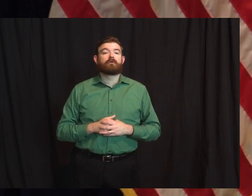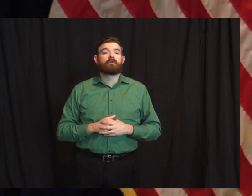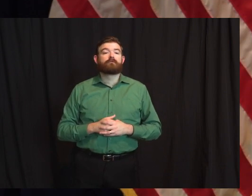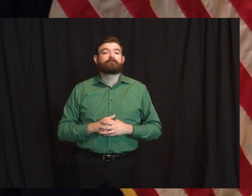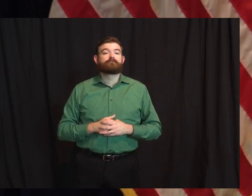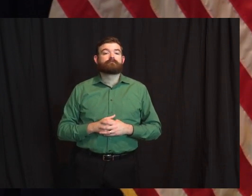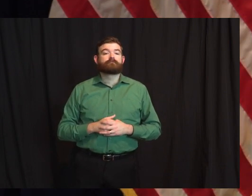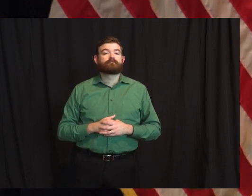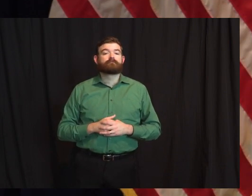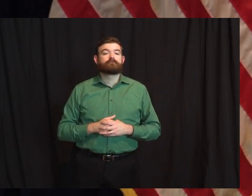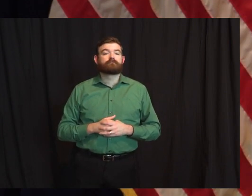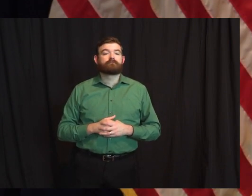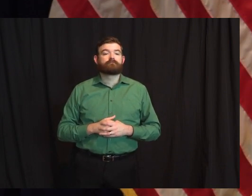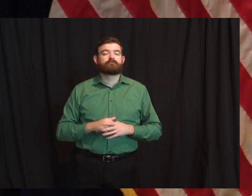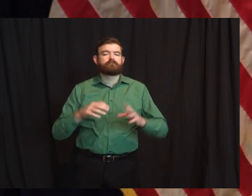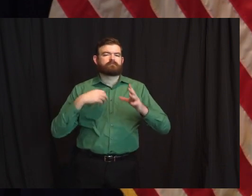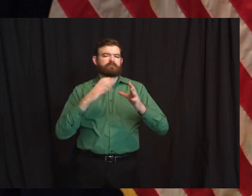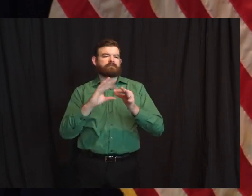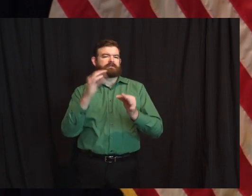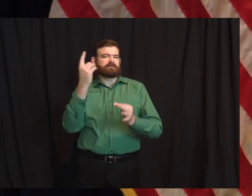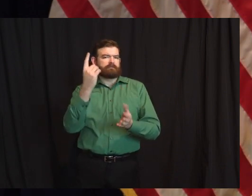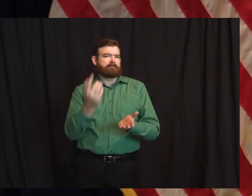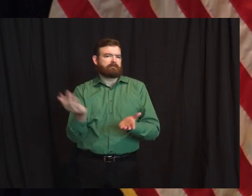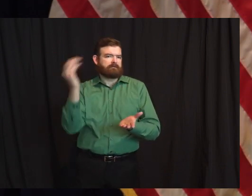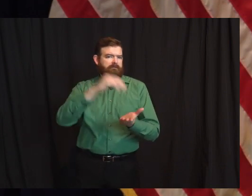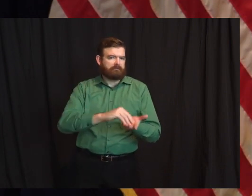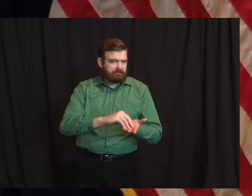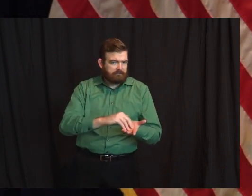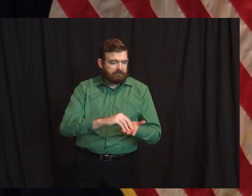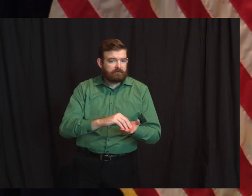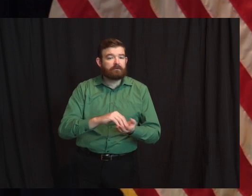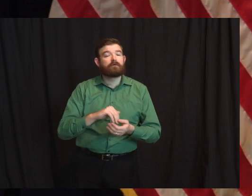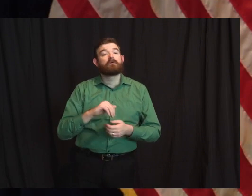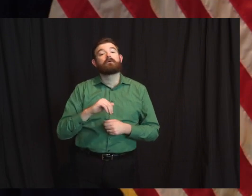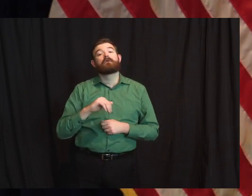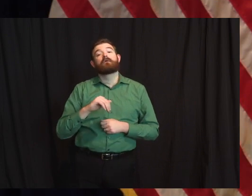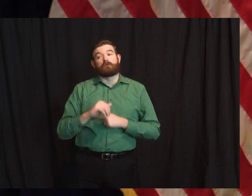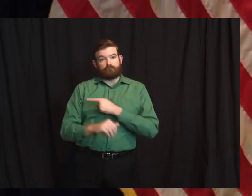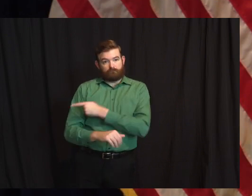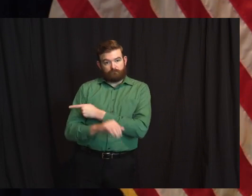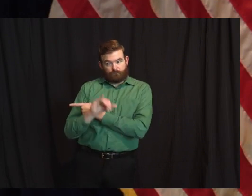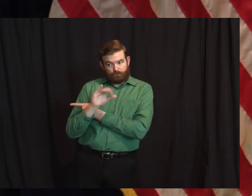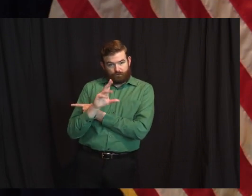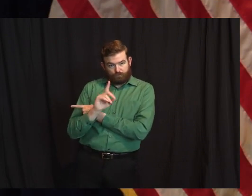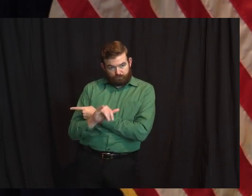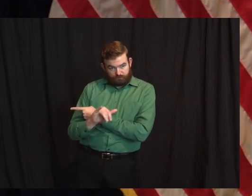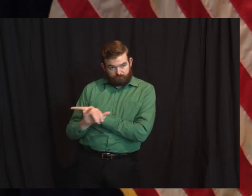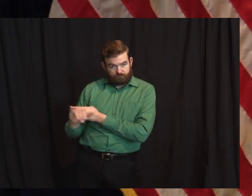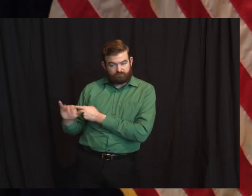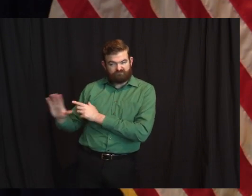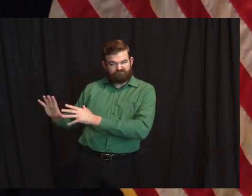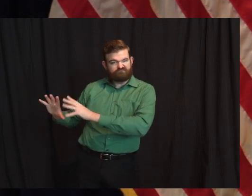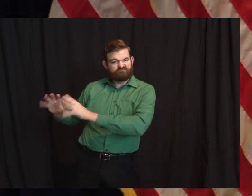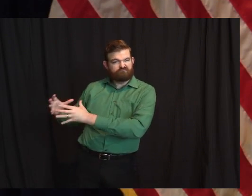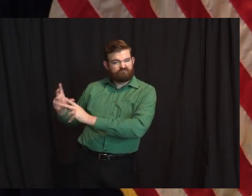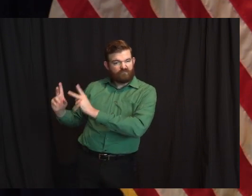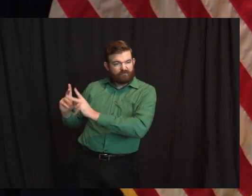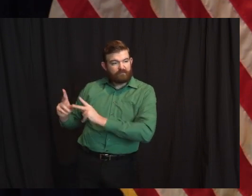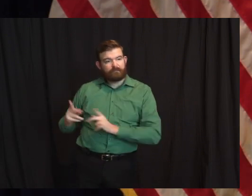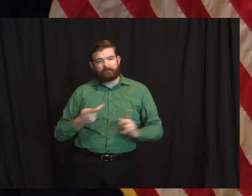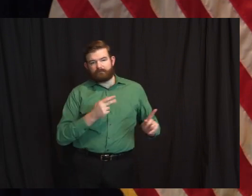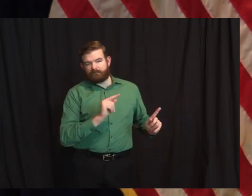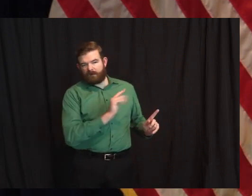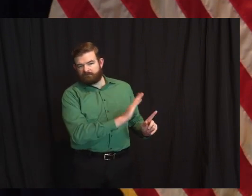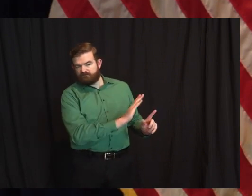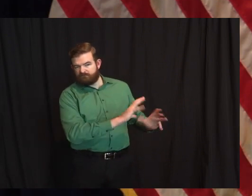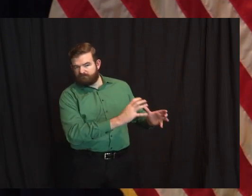something. I don't know that Judy's people, Pat's people in the Department of Labor could literally be